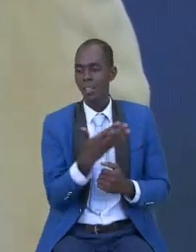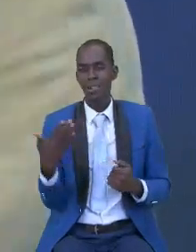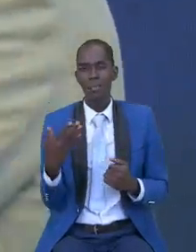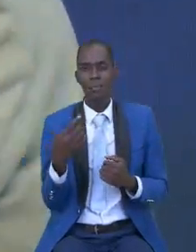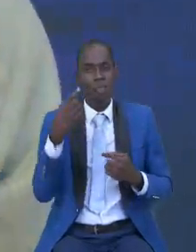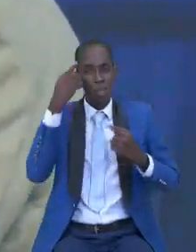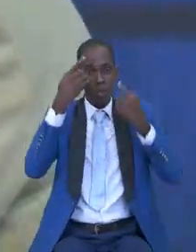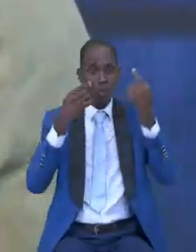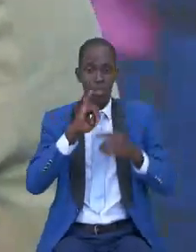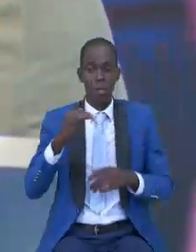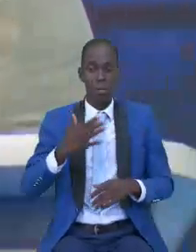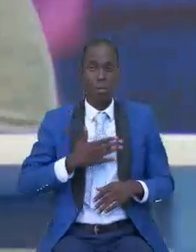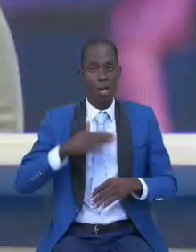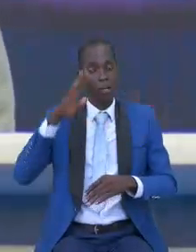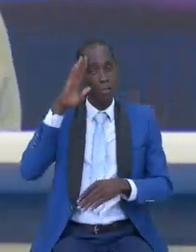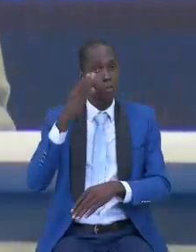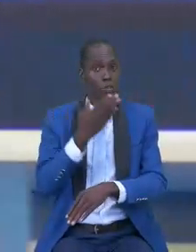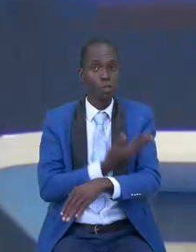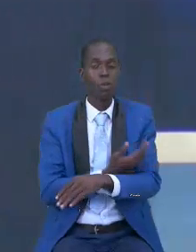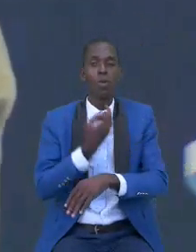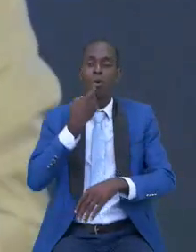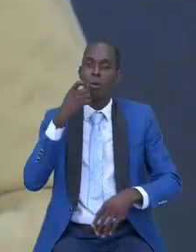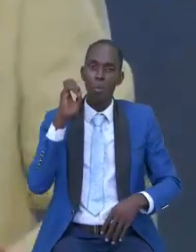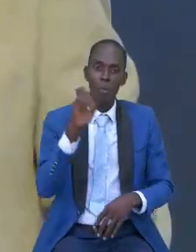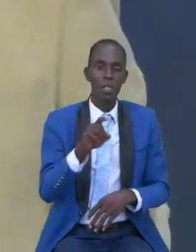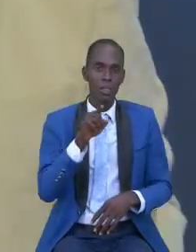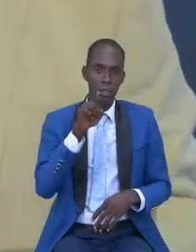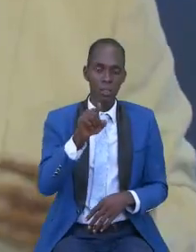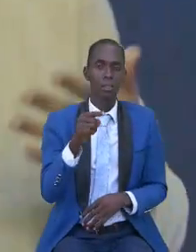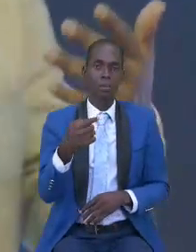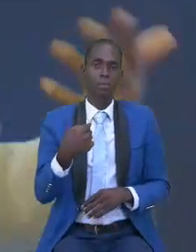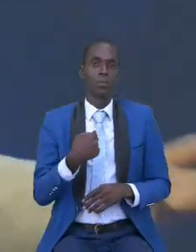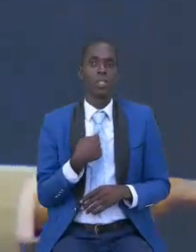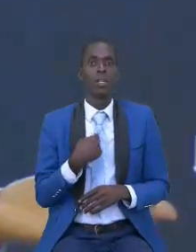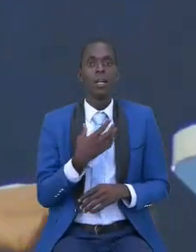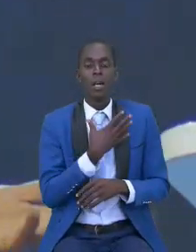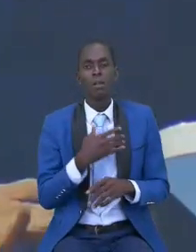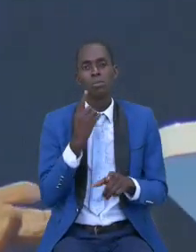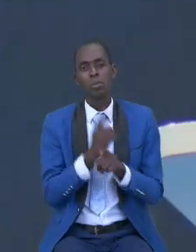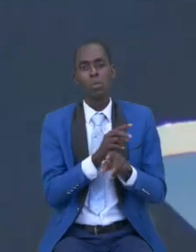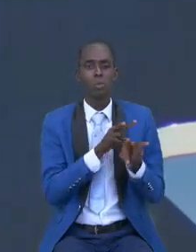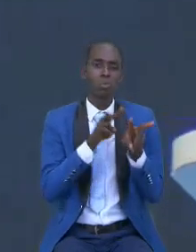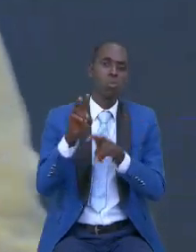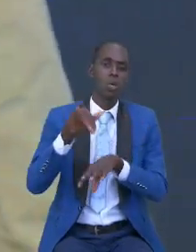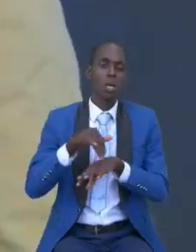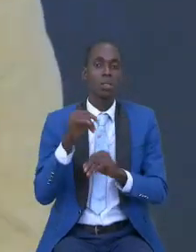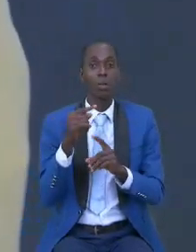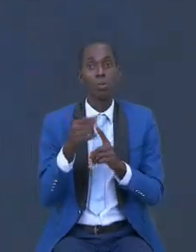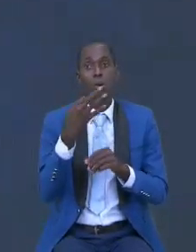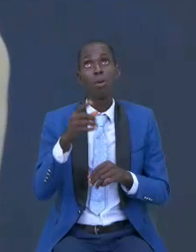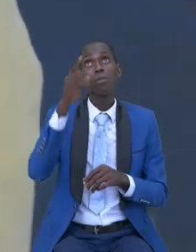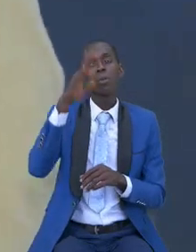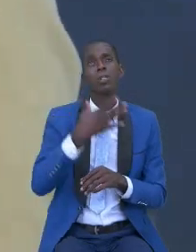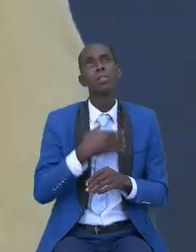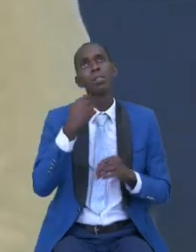concerning my sons, command ye me. And you just look at the word of God and you say,